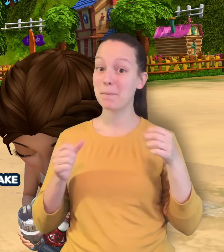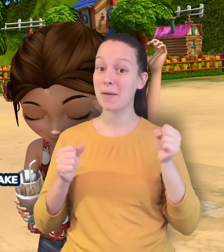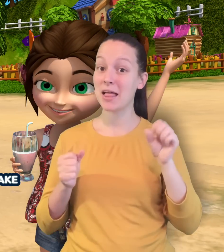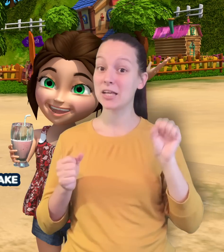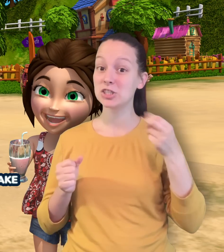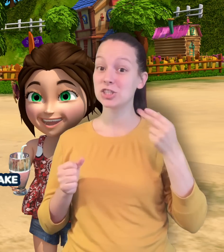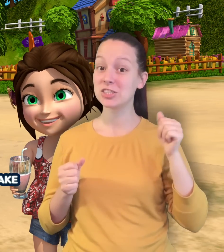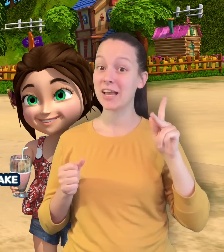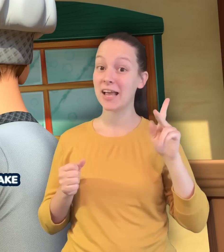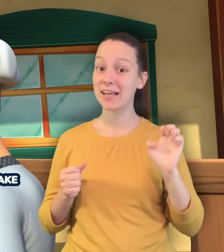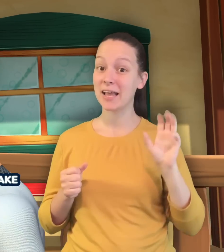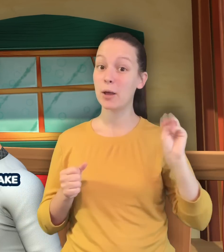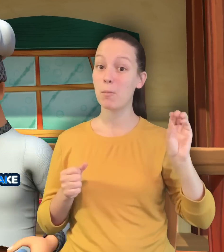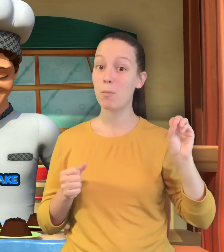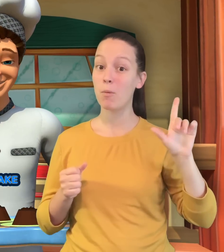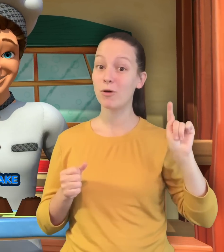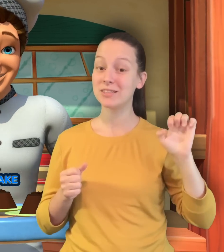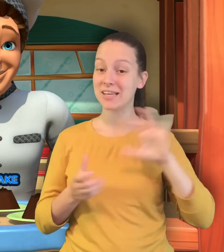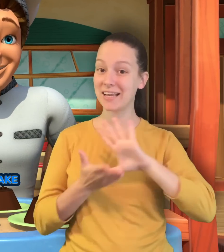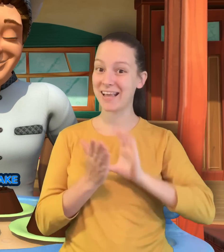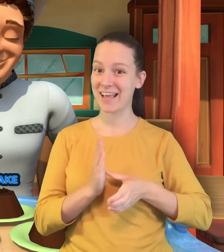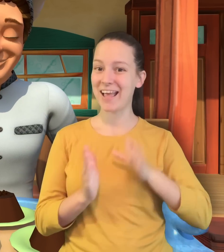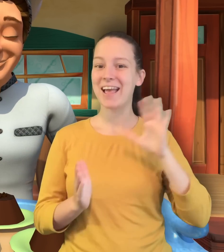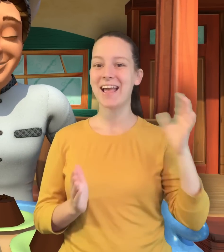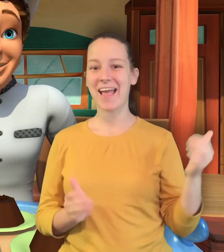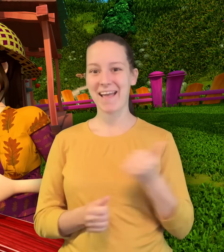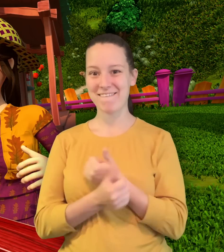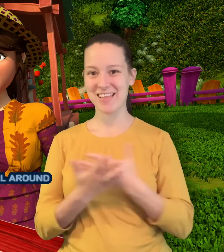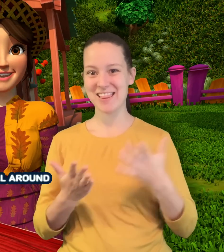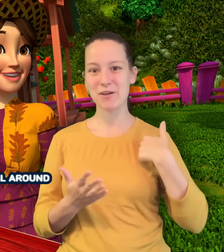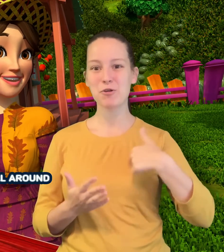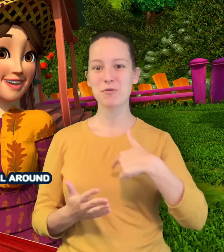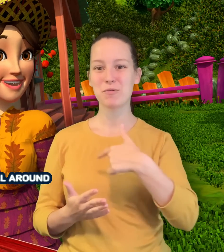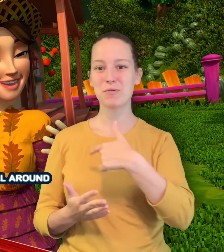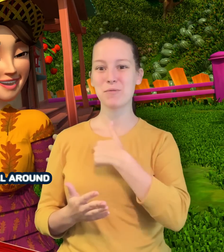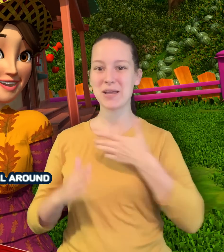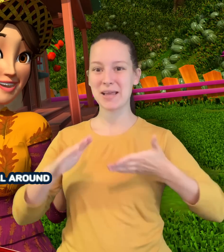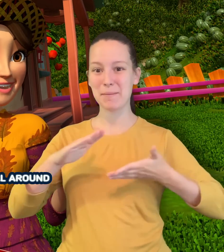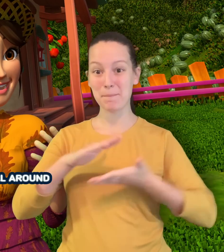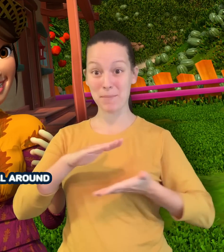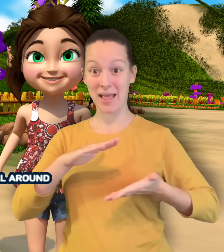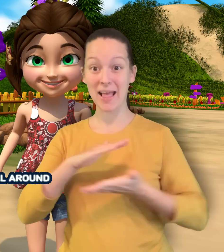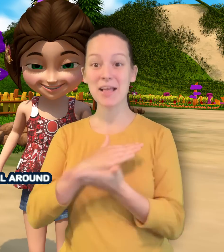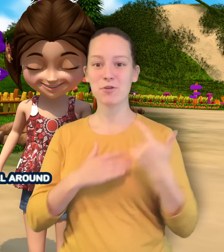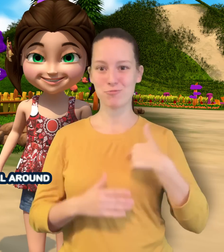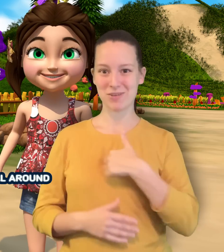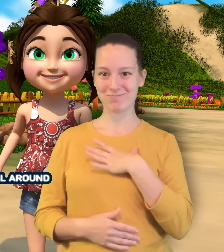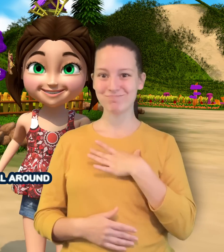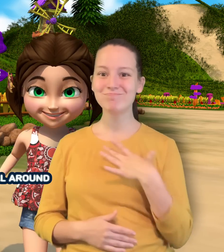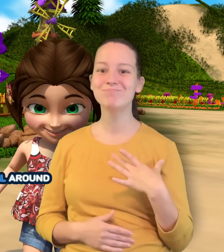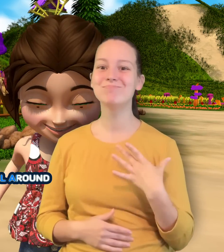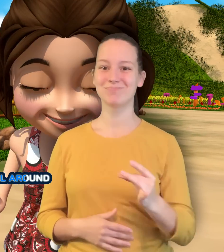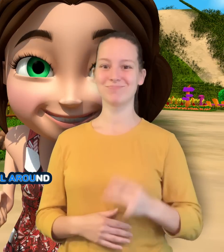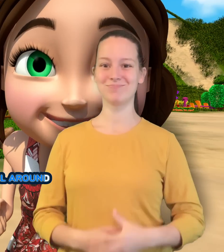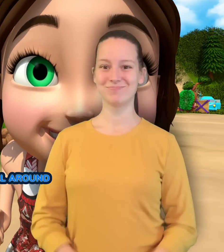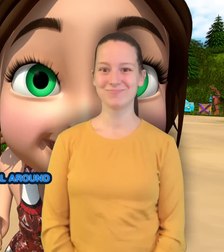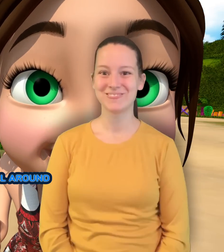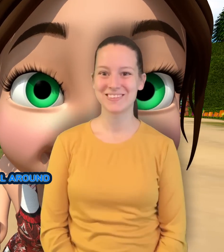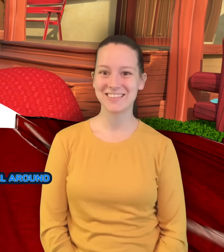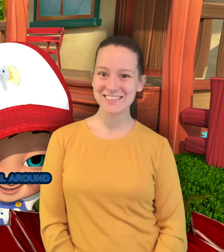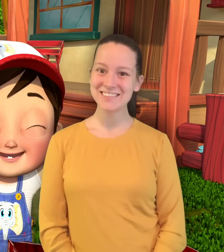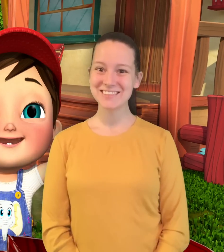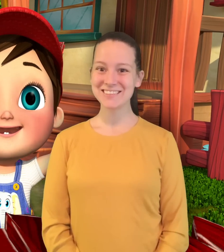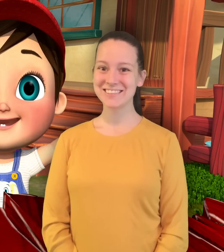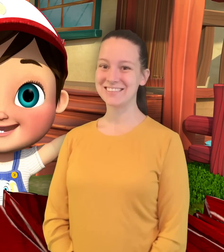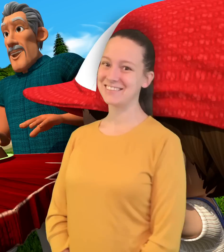best milkshake and a molten cake, and all the stuff that you bake for us all